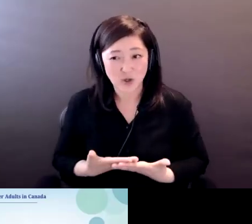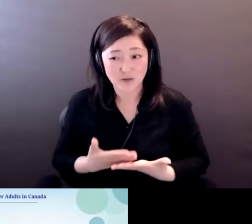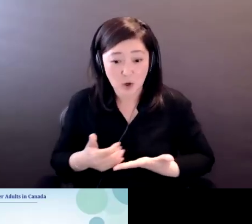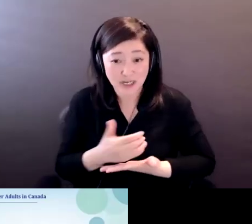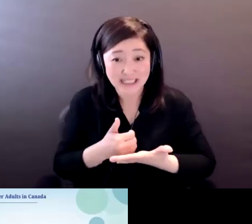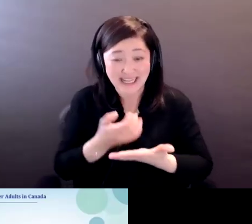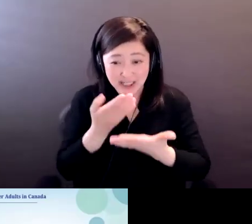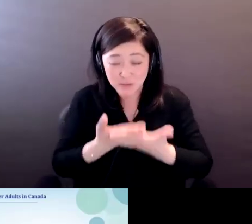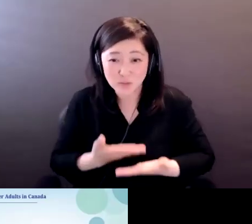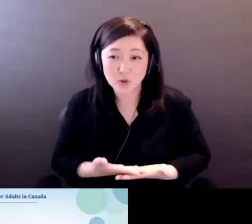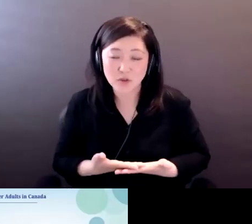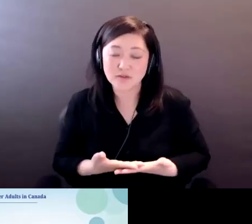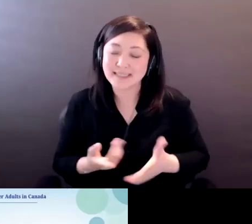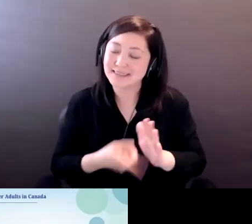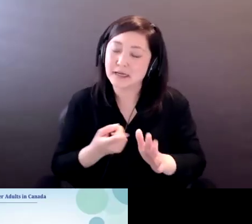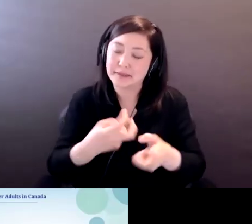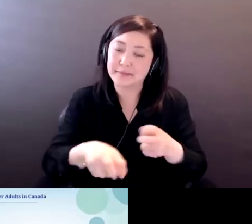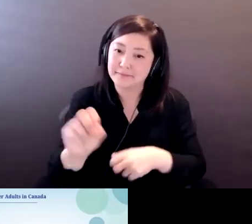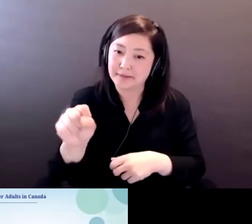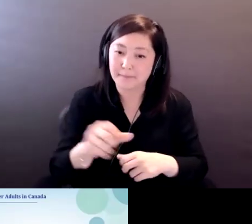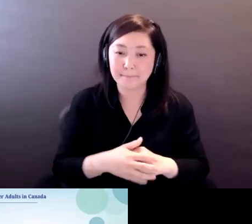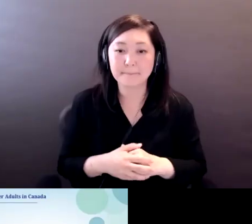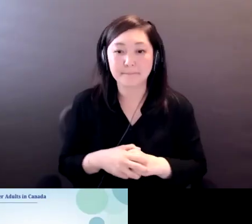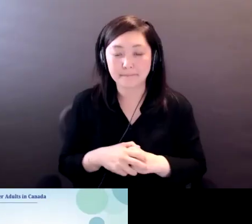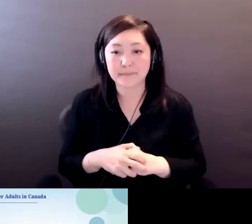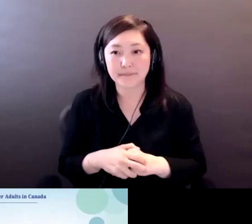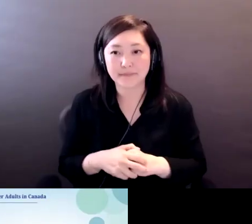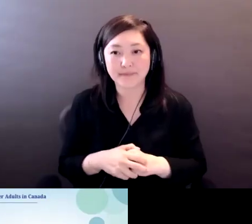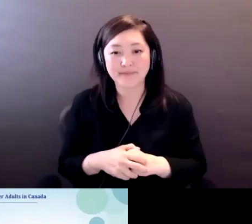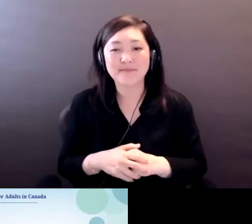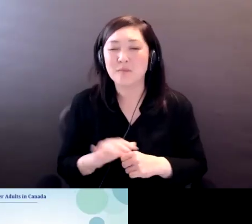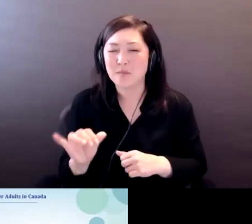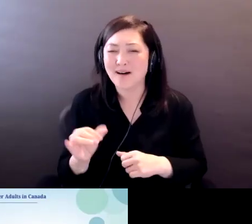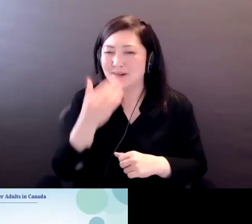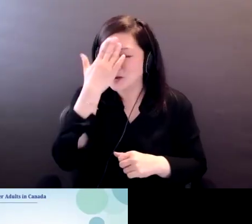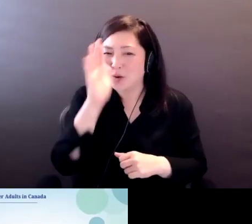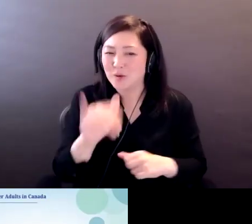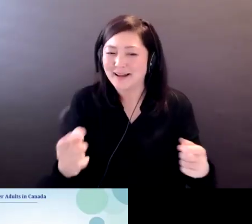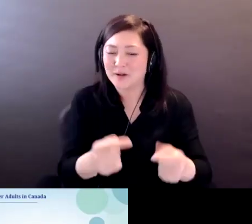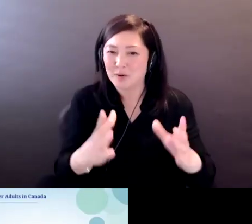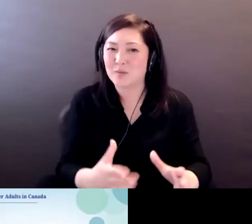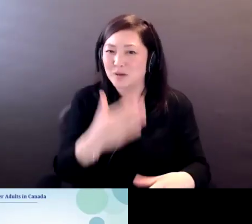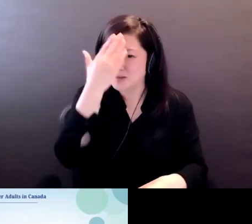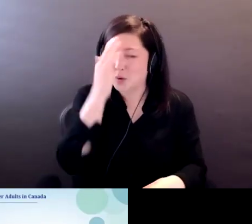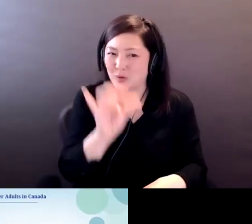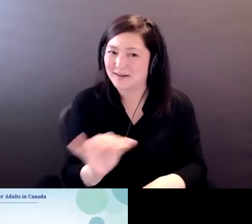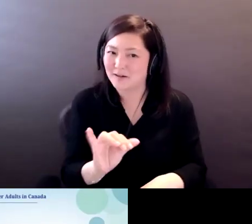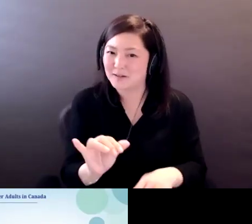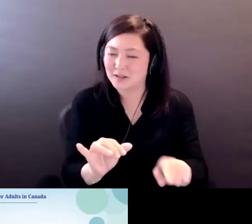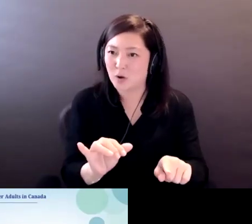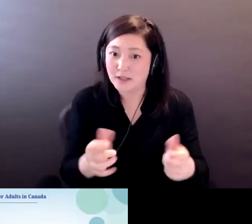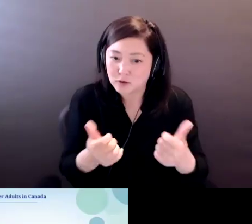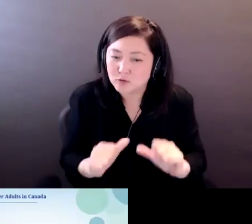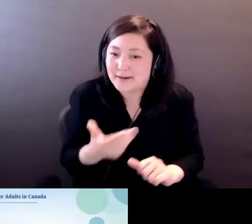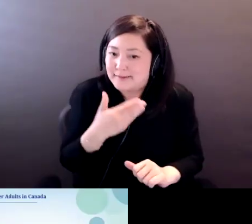or characteristic of this is, of course, perpetrators know this and understand this, right? So they're going to do everything they